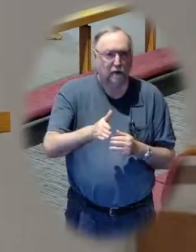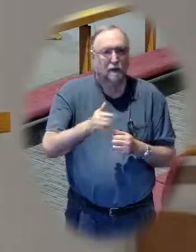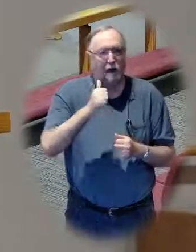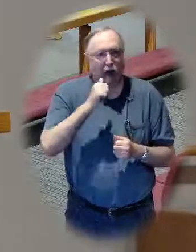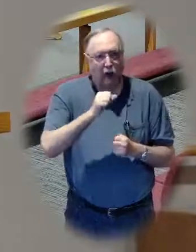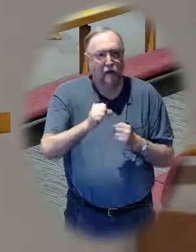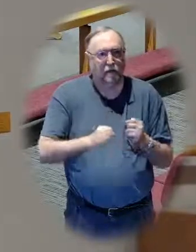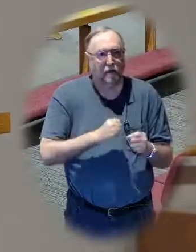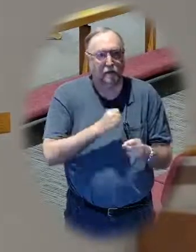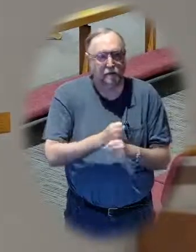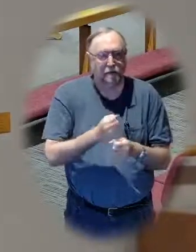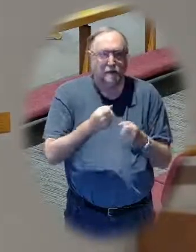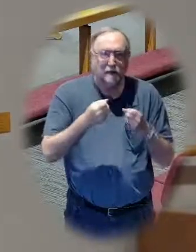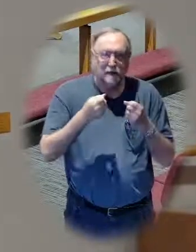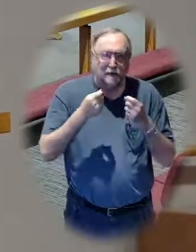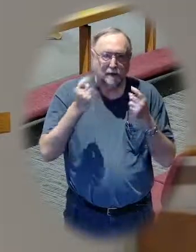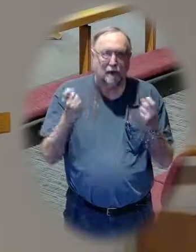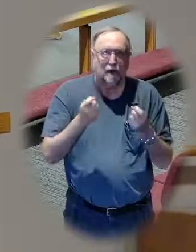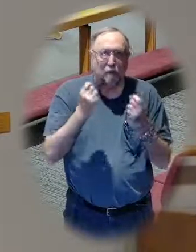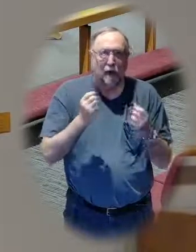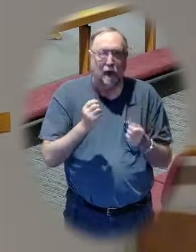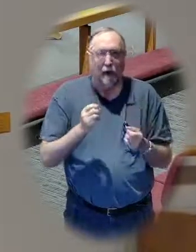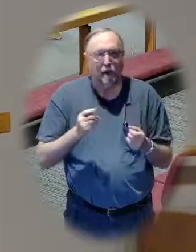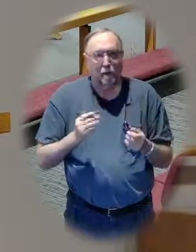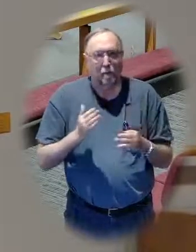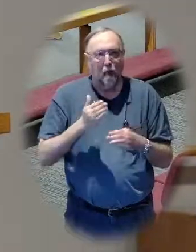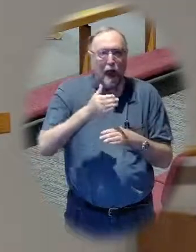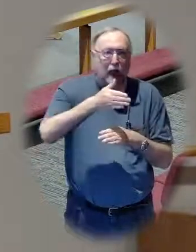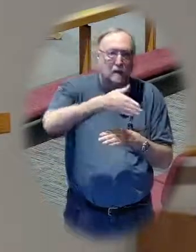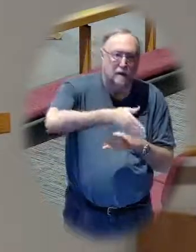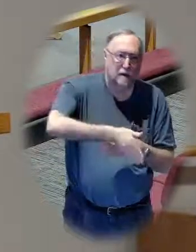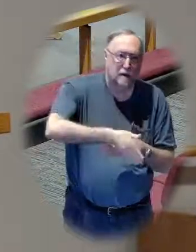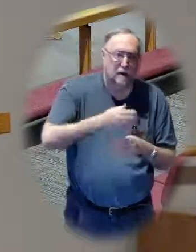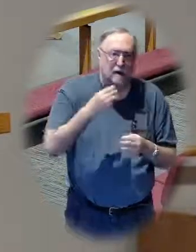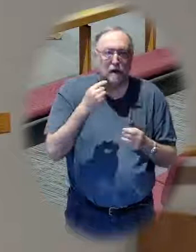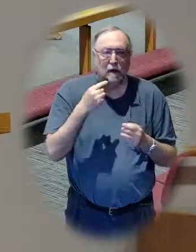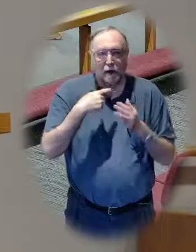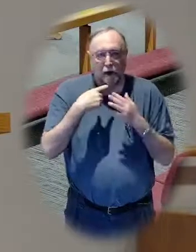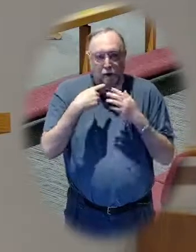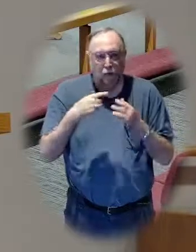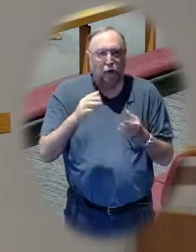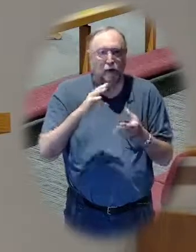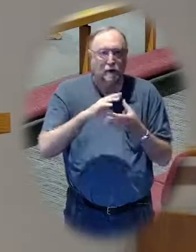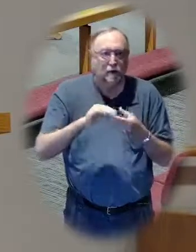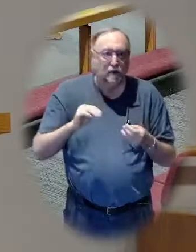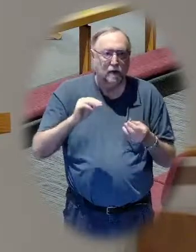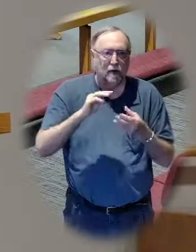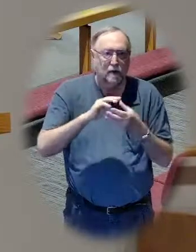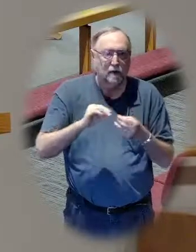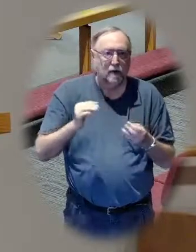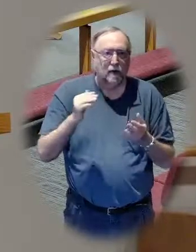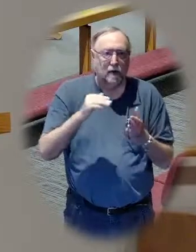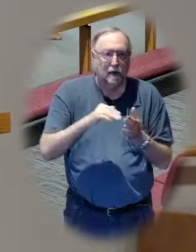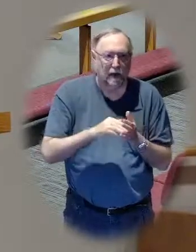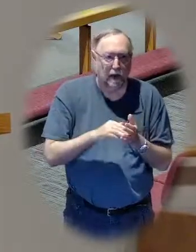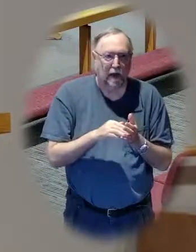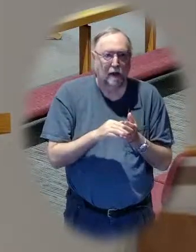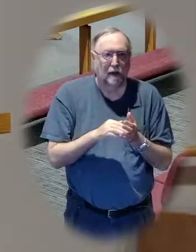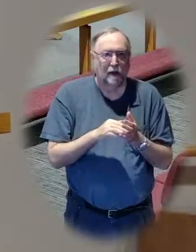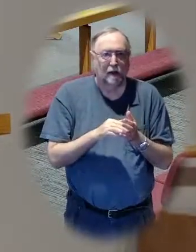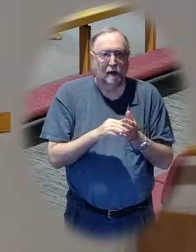celebrate the Passover year after year after year, they told the story again as if they were there.